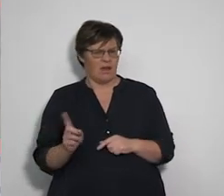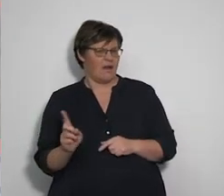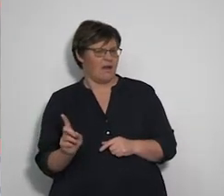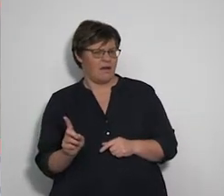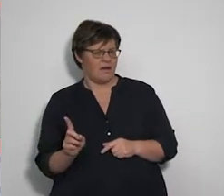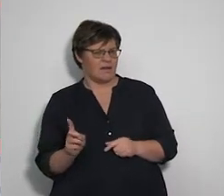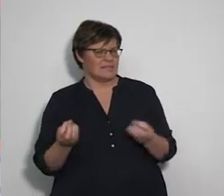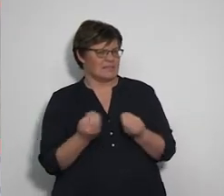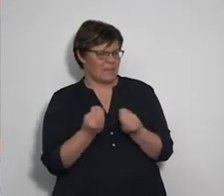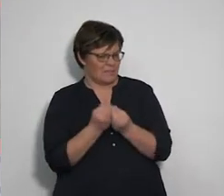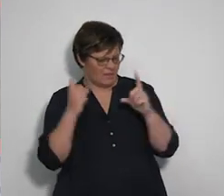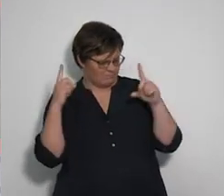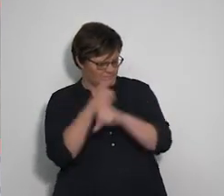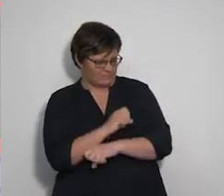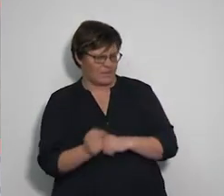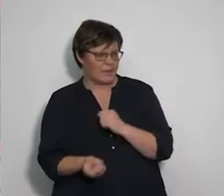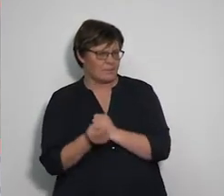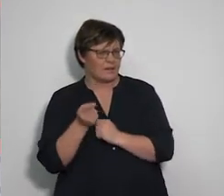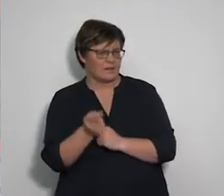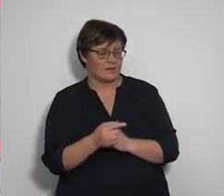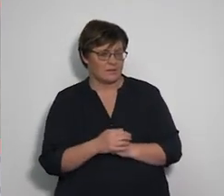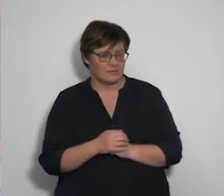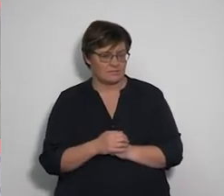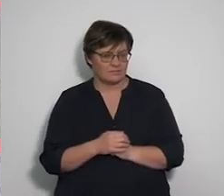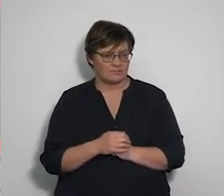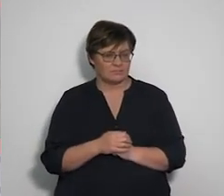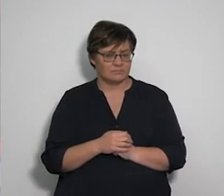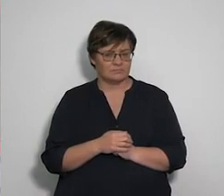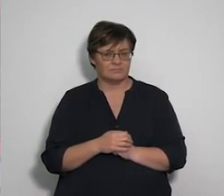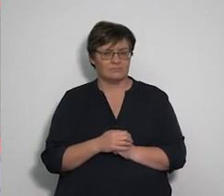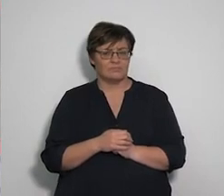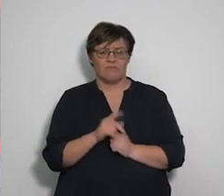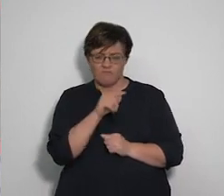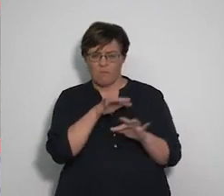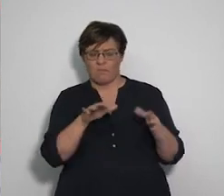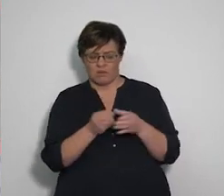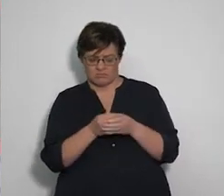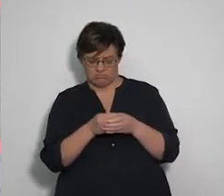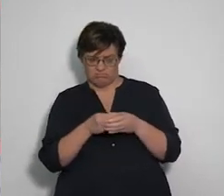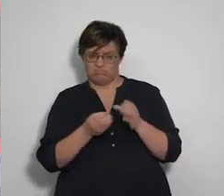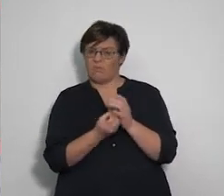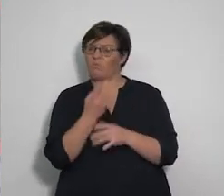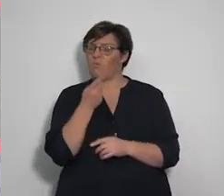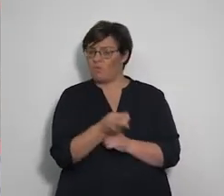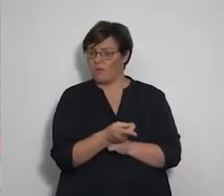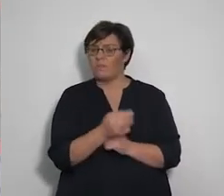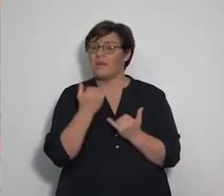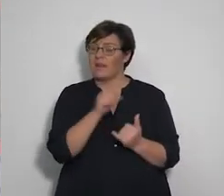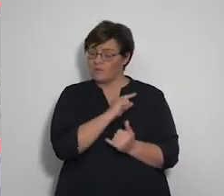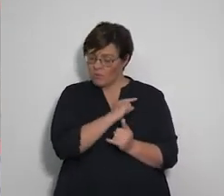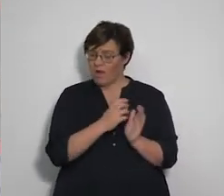same time. There's something more complicated going on in terms of our population growth. And that is